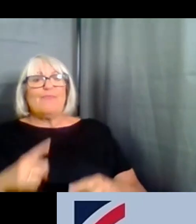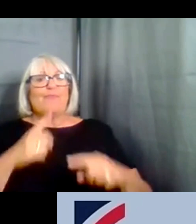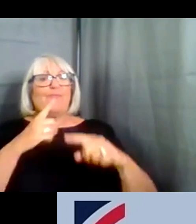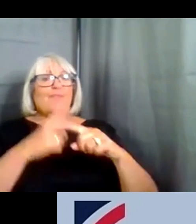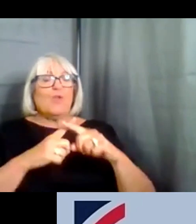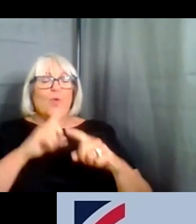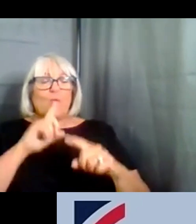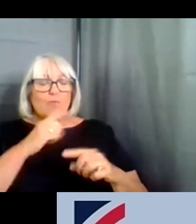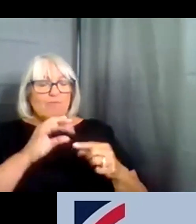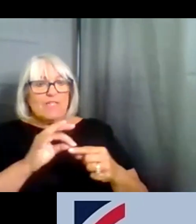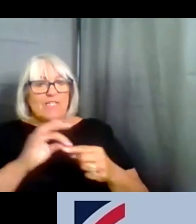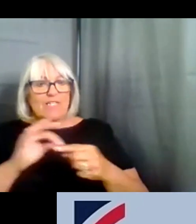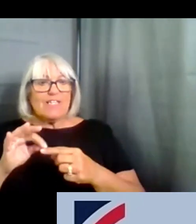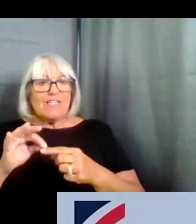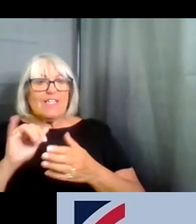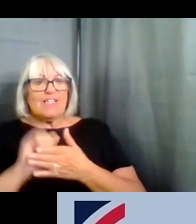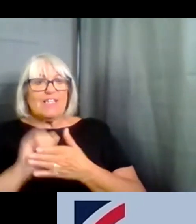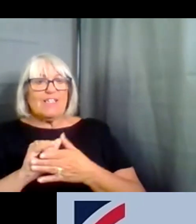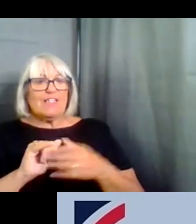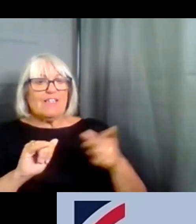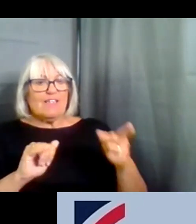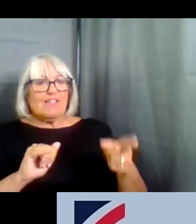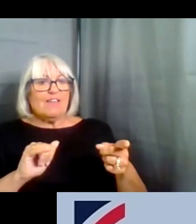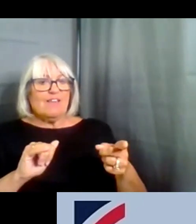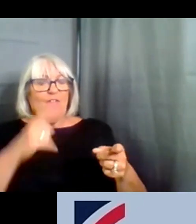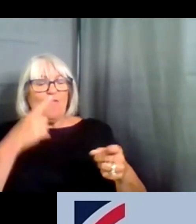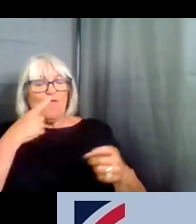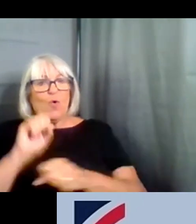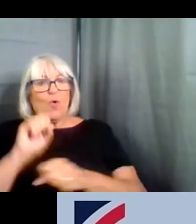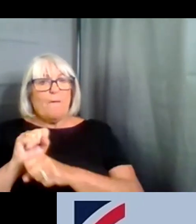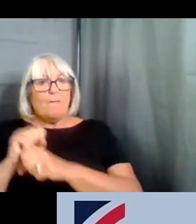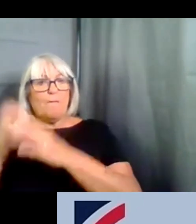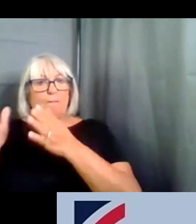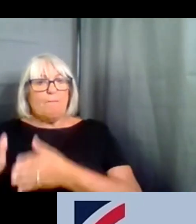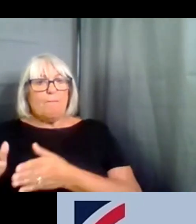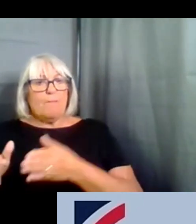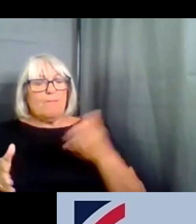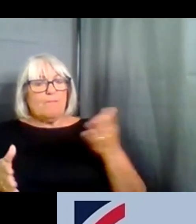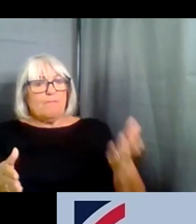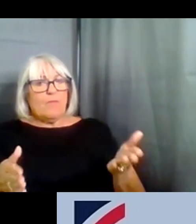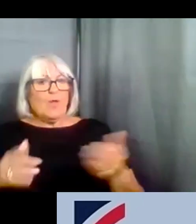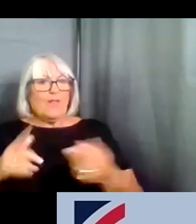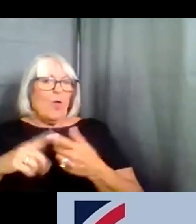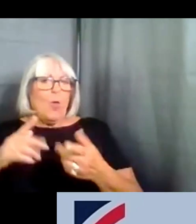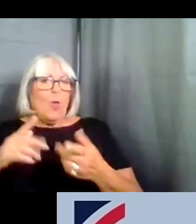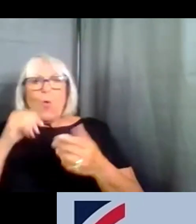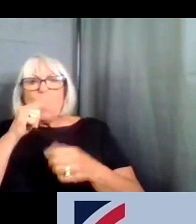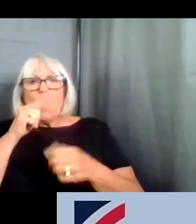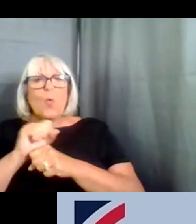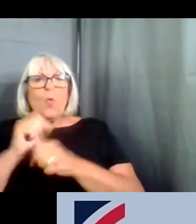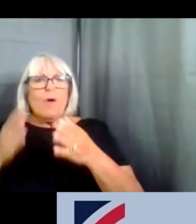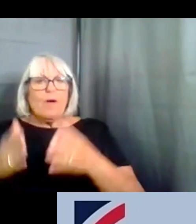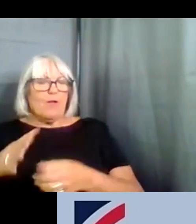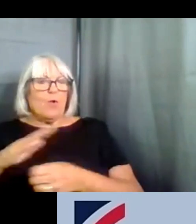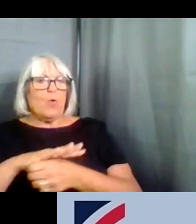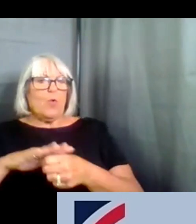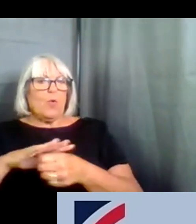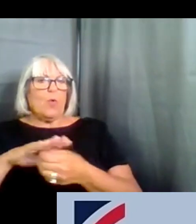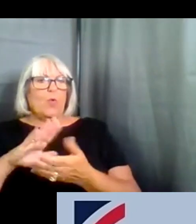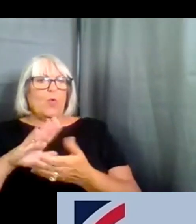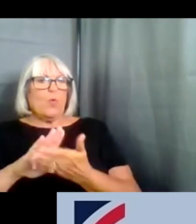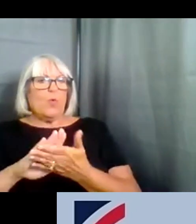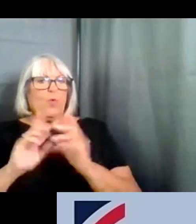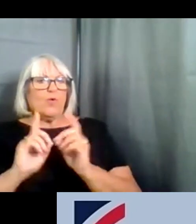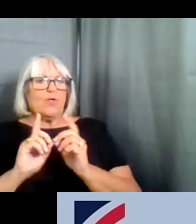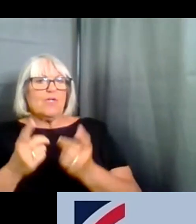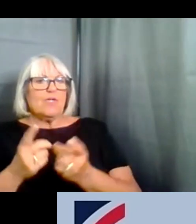ensure that these programs are truly demand-driven. And in this case, employers were largely local school districts. There also, of course, was